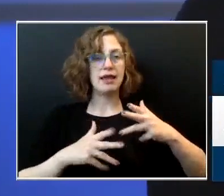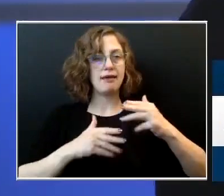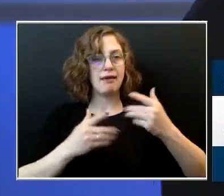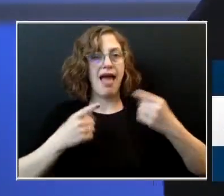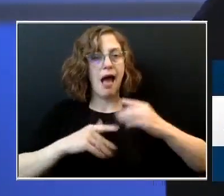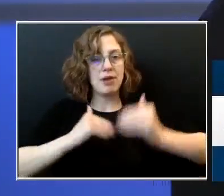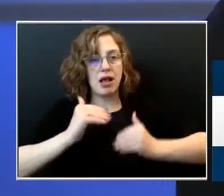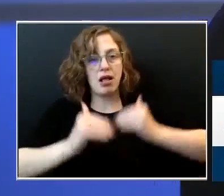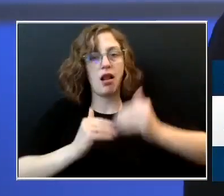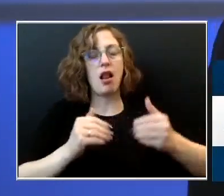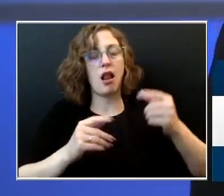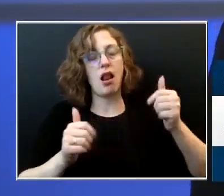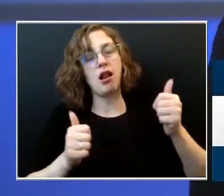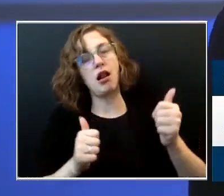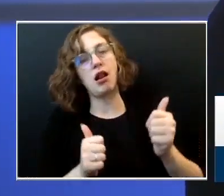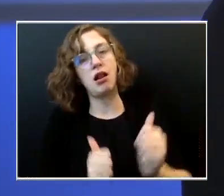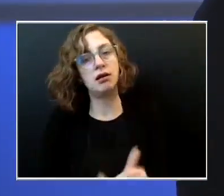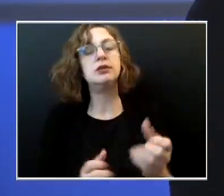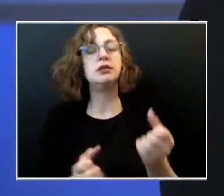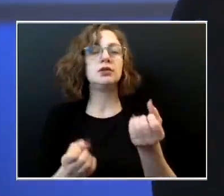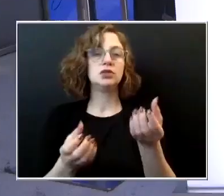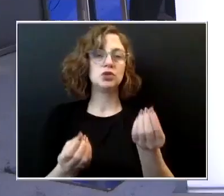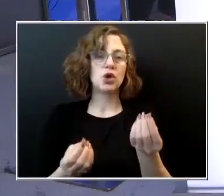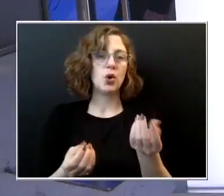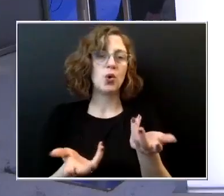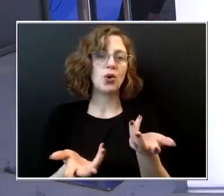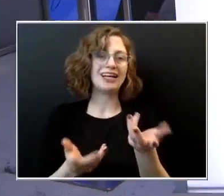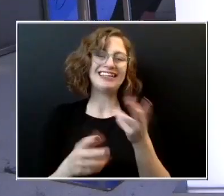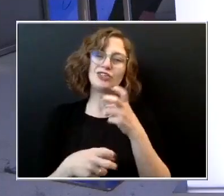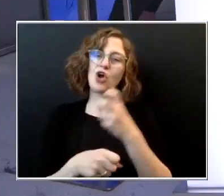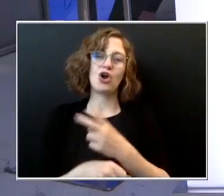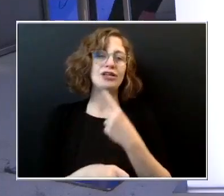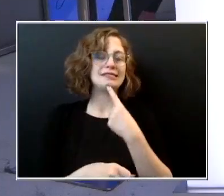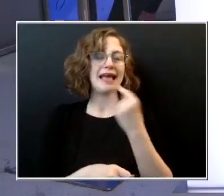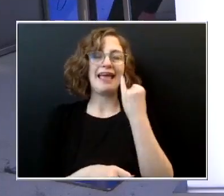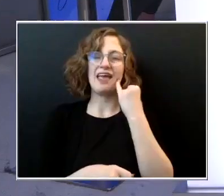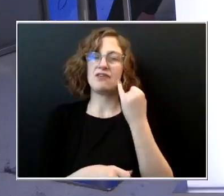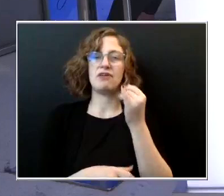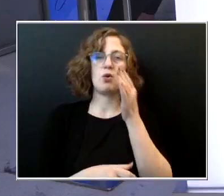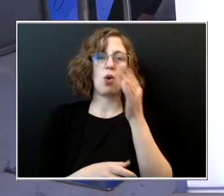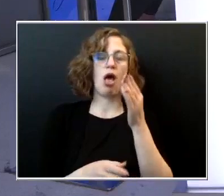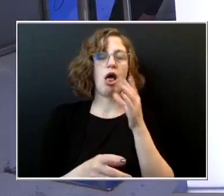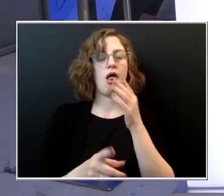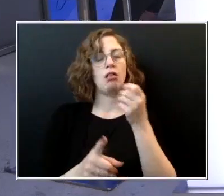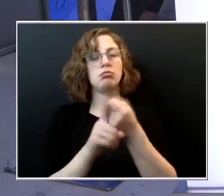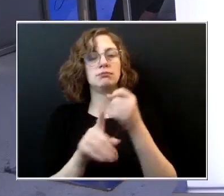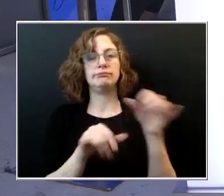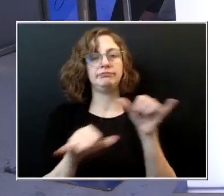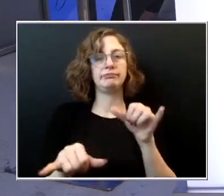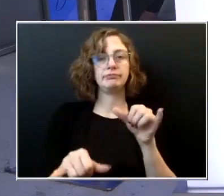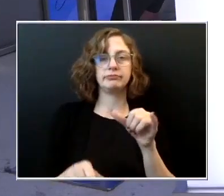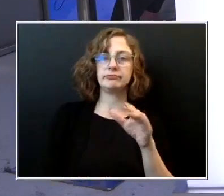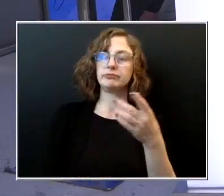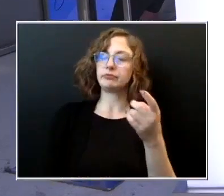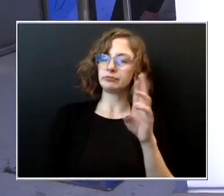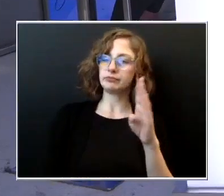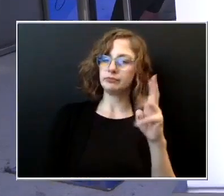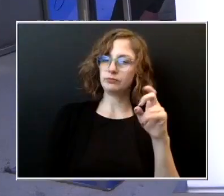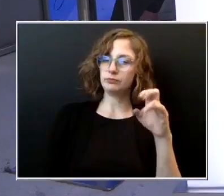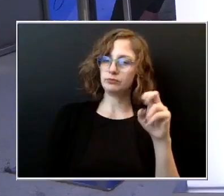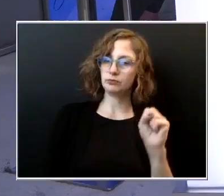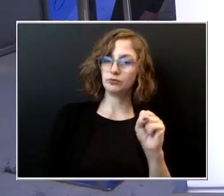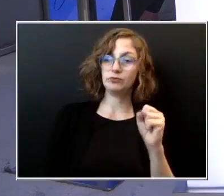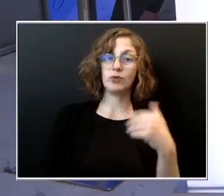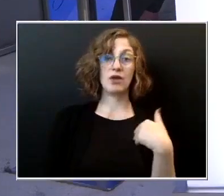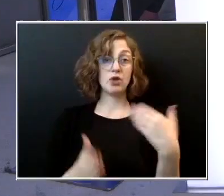same, the same impact. The same thing. Okay. So, Dr. Burns, there's a new Alzheimer's drug awaiting approval from the